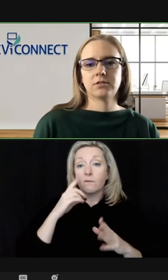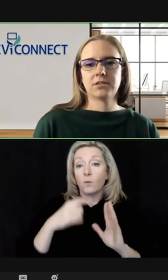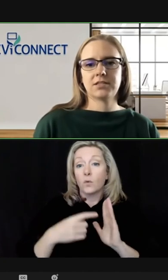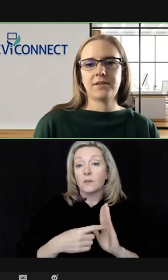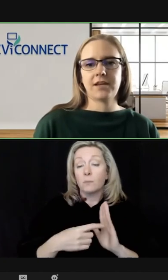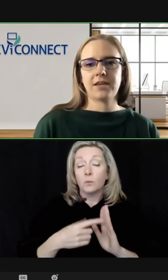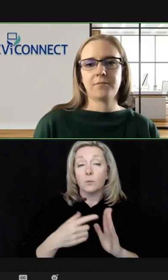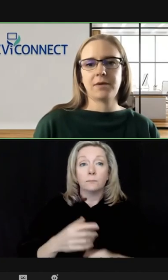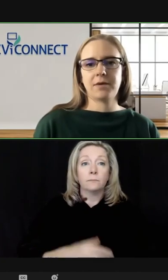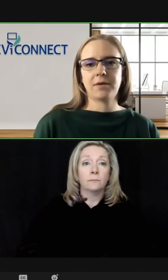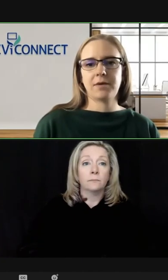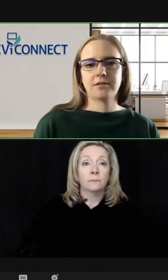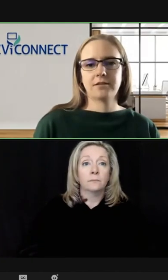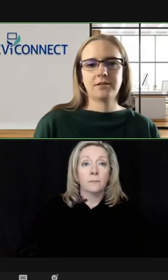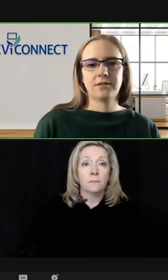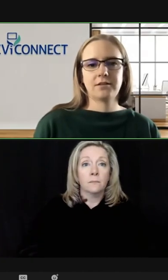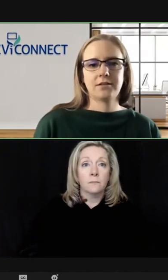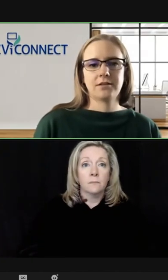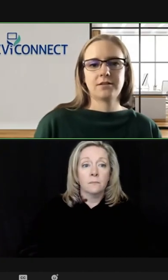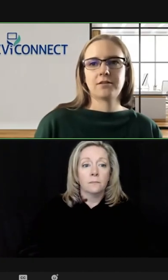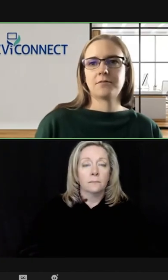to, see if I can get my